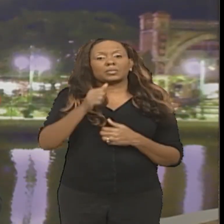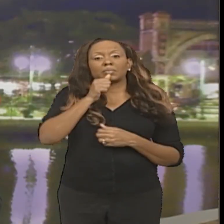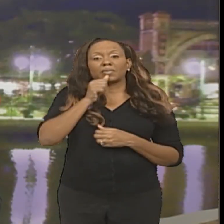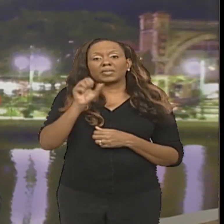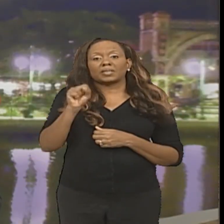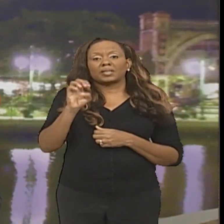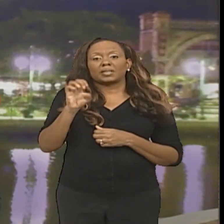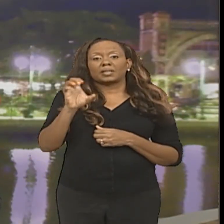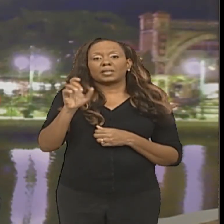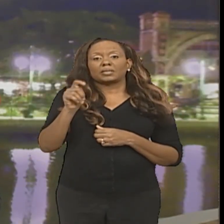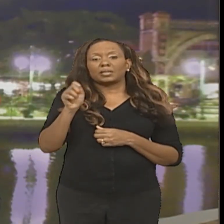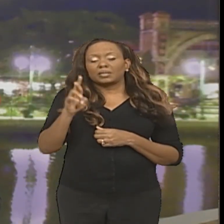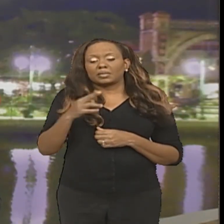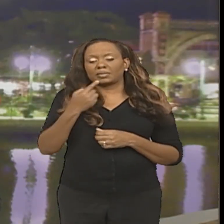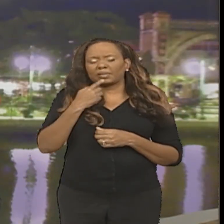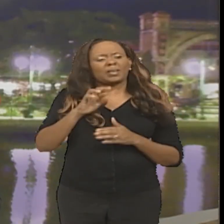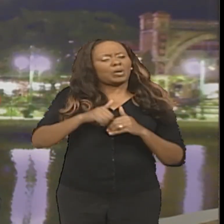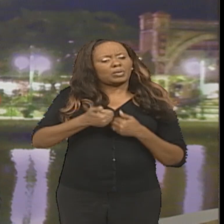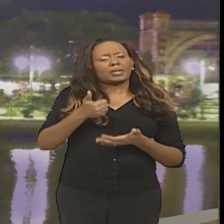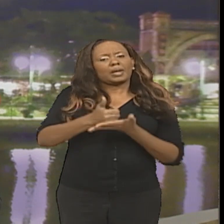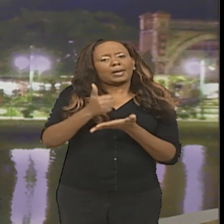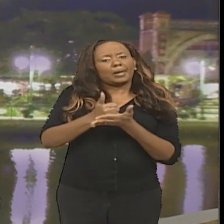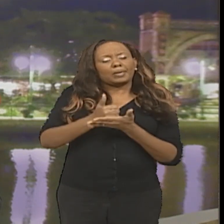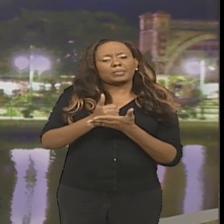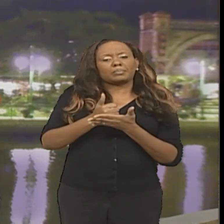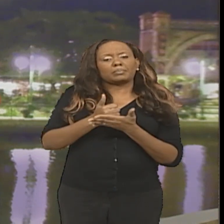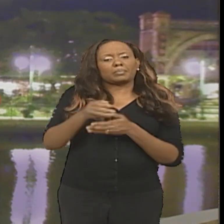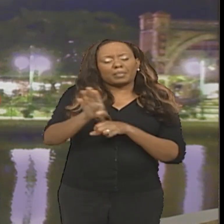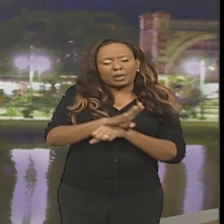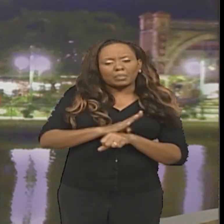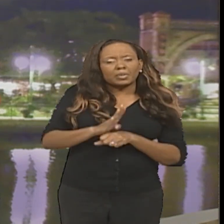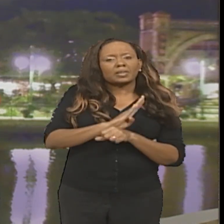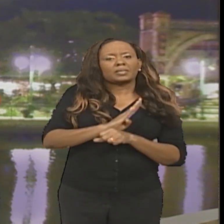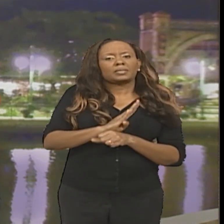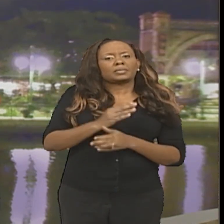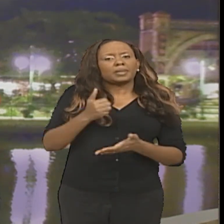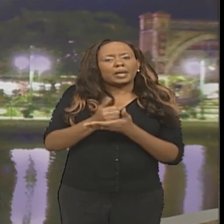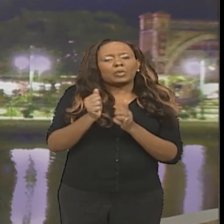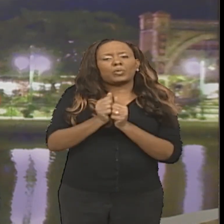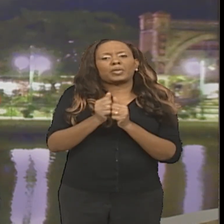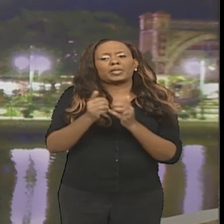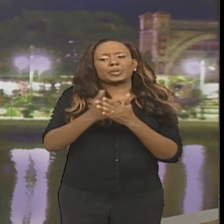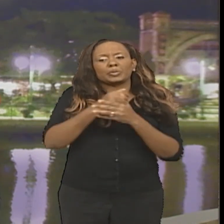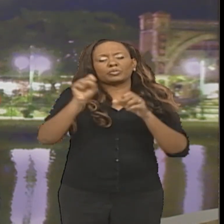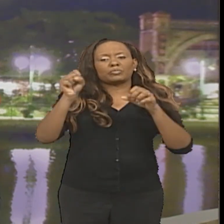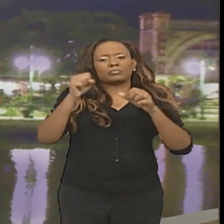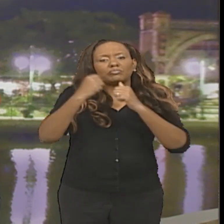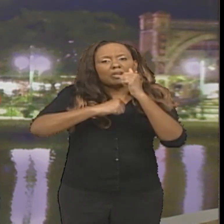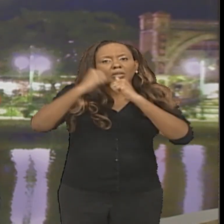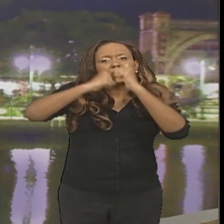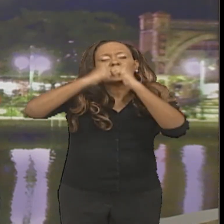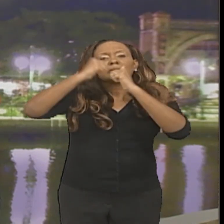declare its hand and make it clear what it will be doing to aid in the island's recovery.